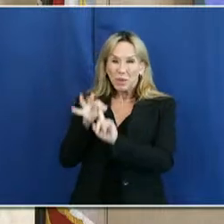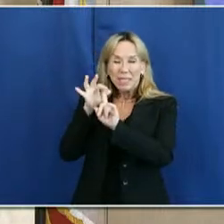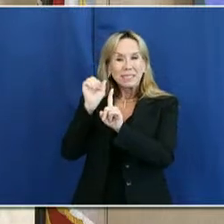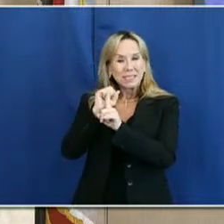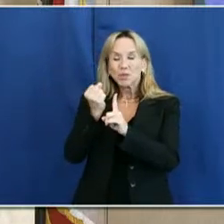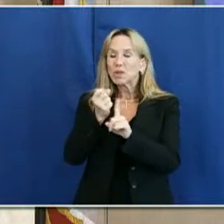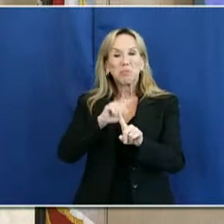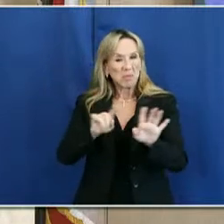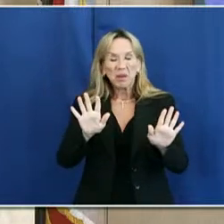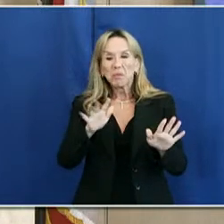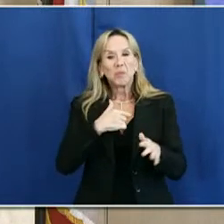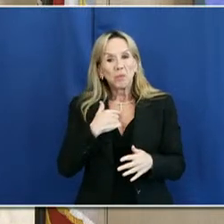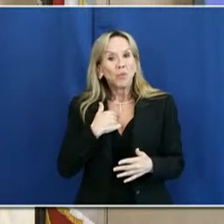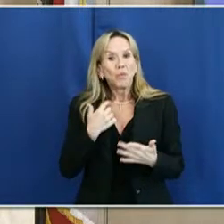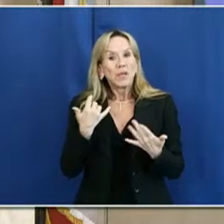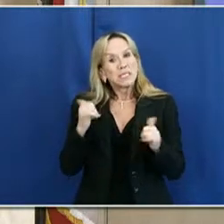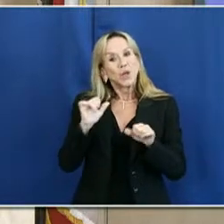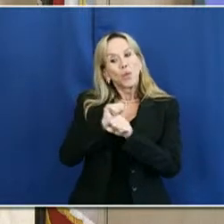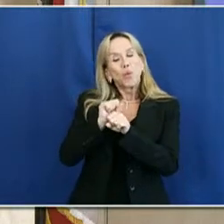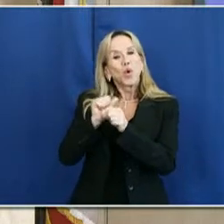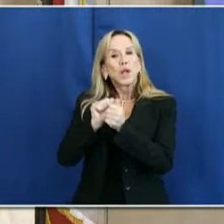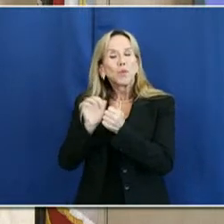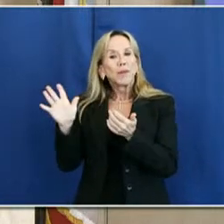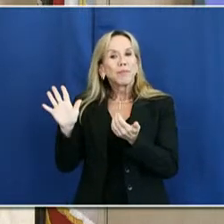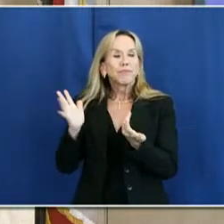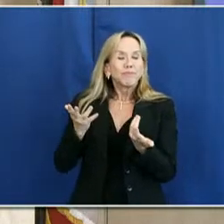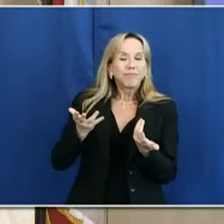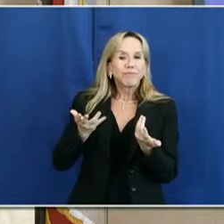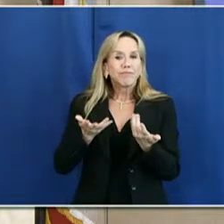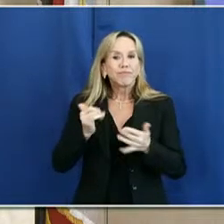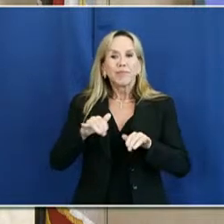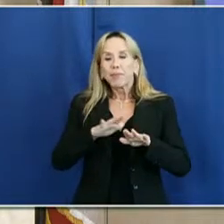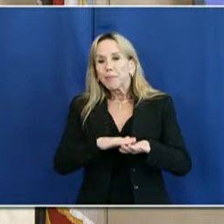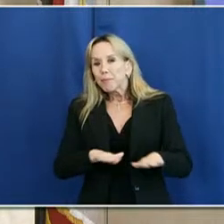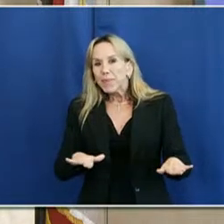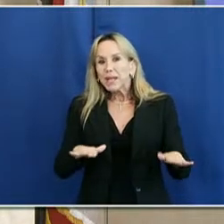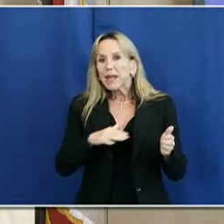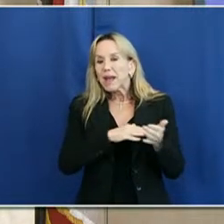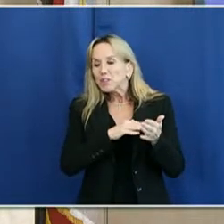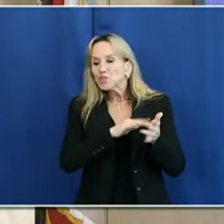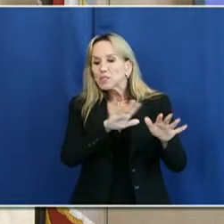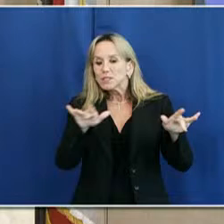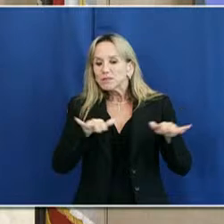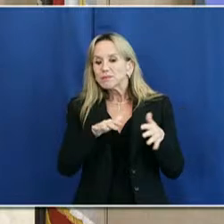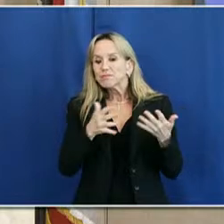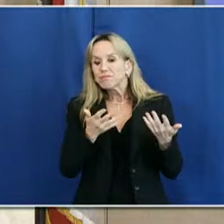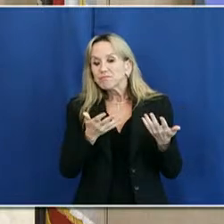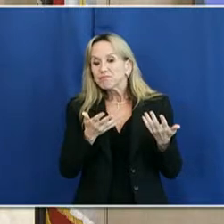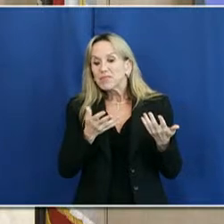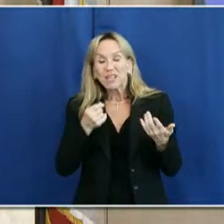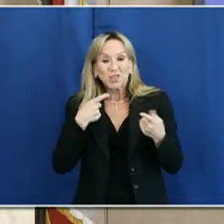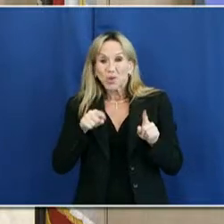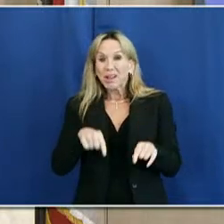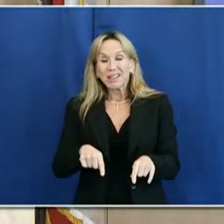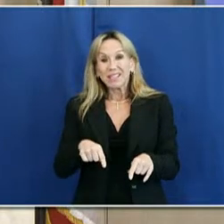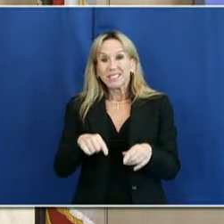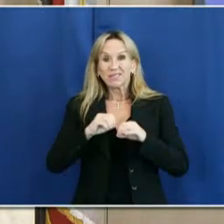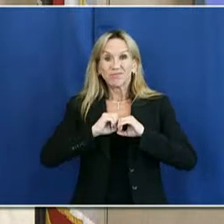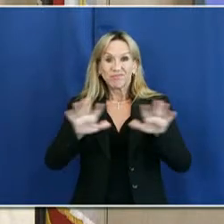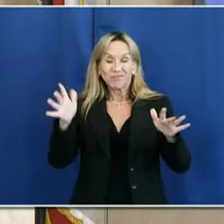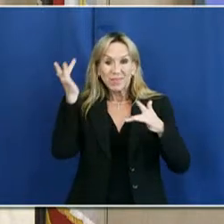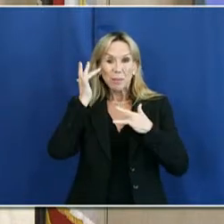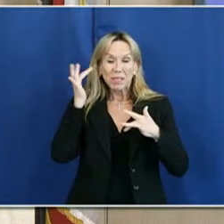have been working with pediatric or cases that are children actually throughout this epidemic, so we